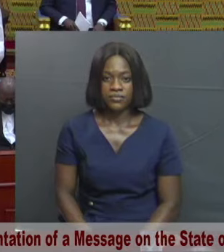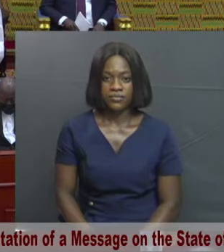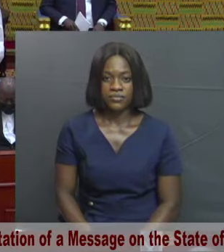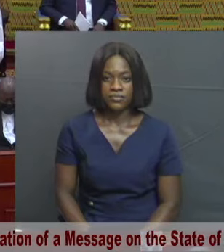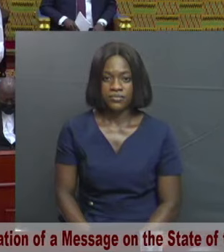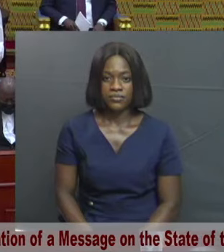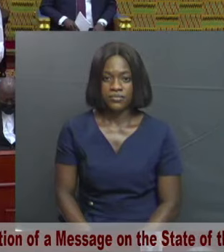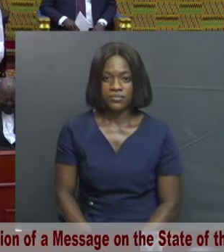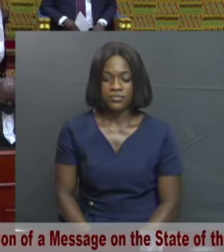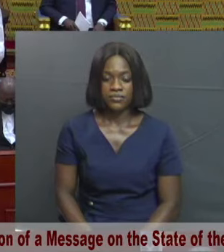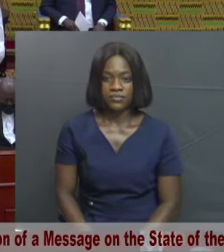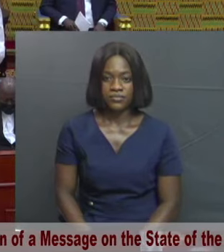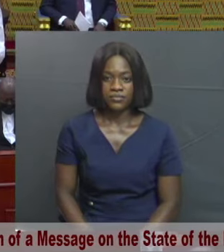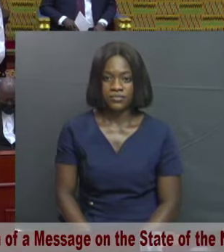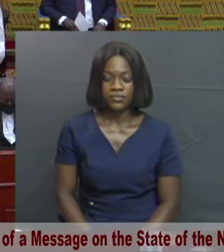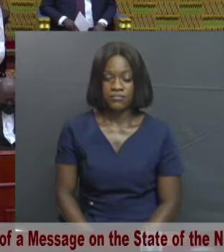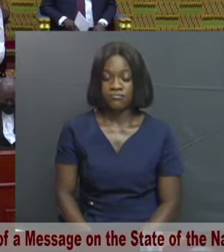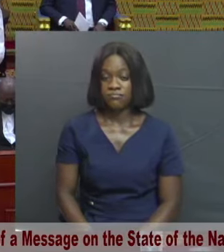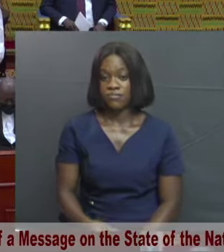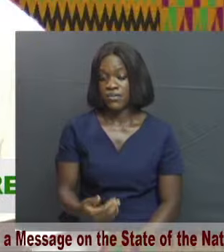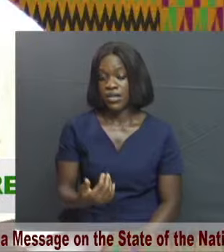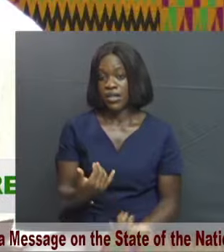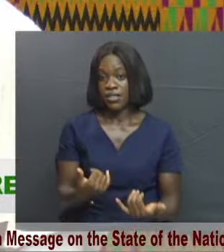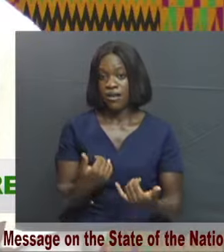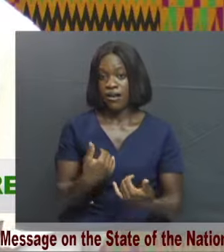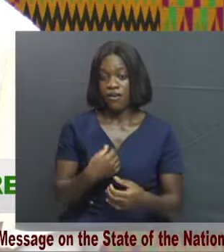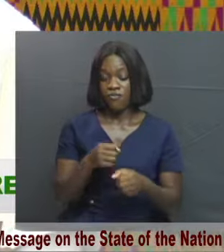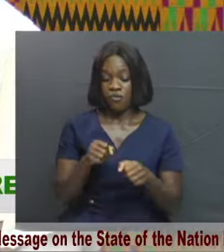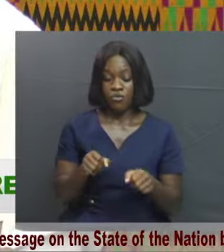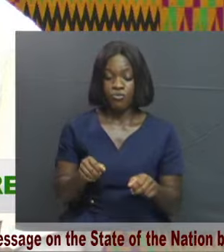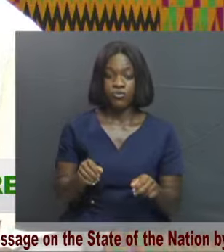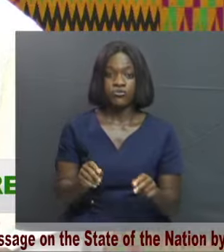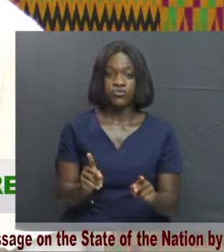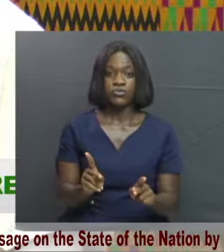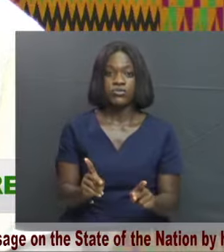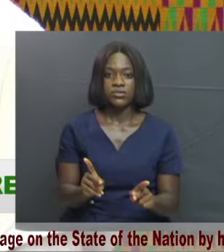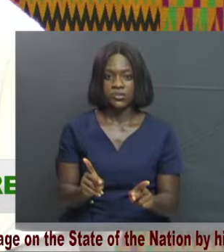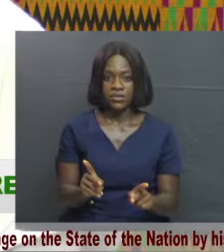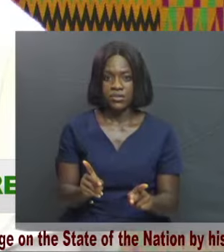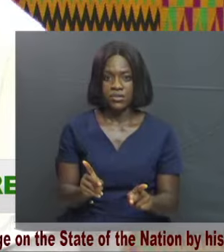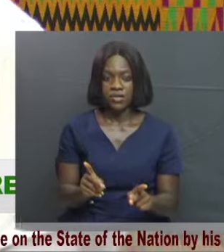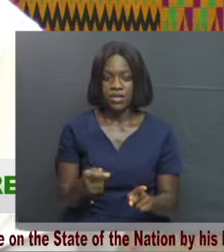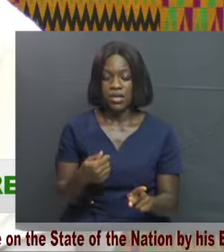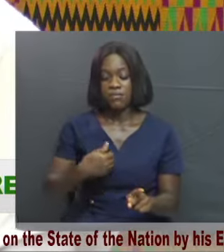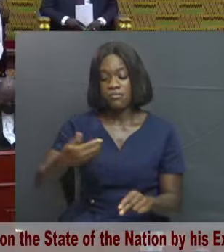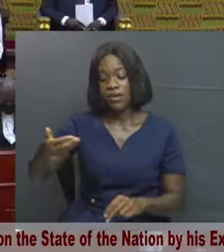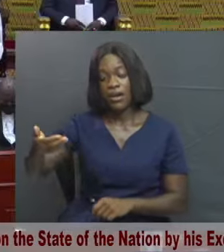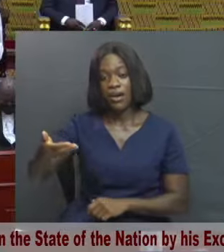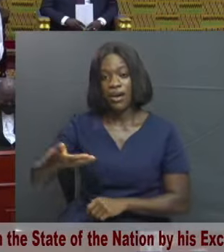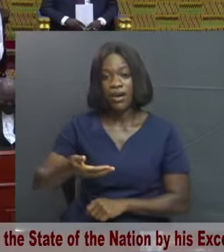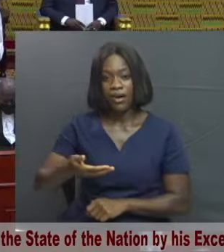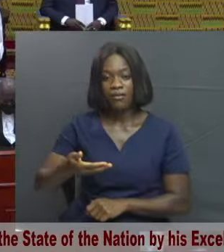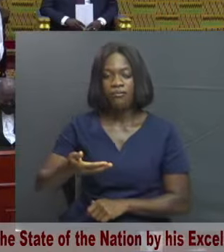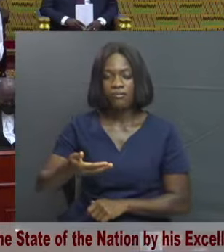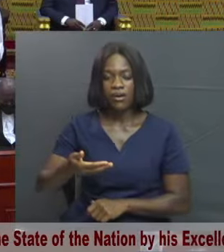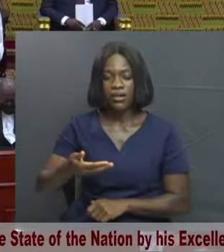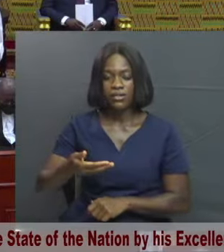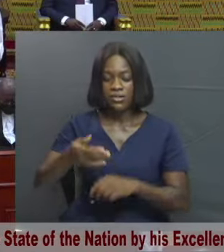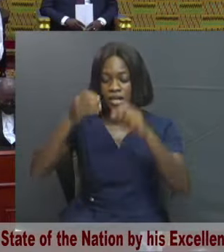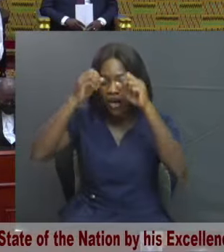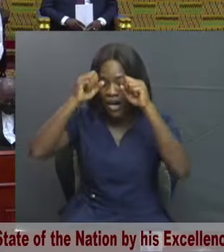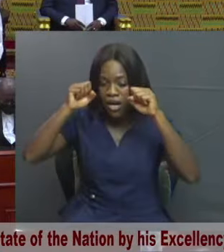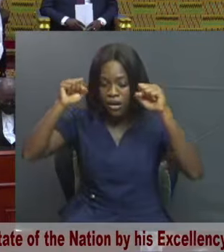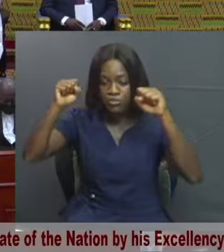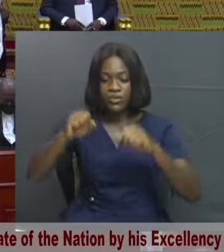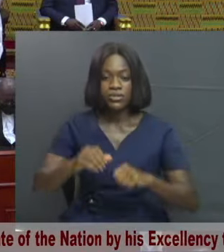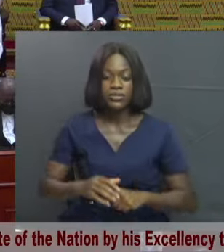here and I have the greatest pleasure in inviting his Excellency the